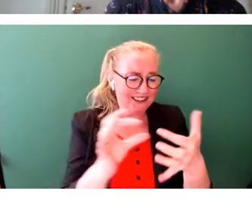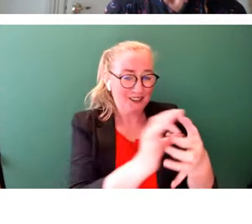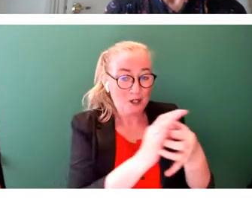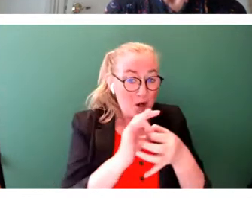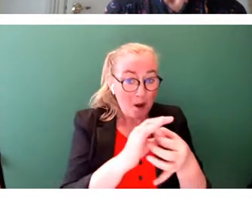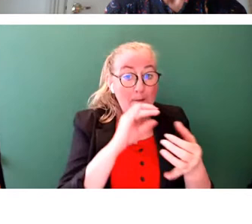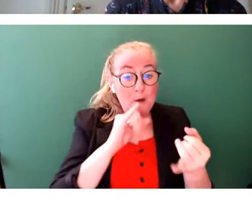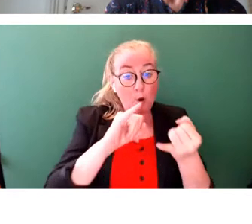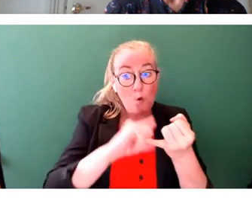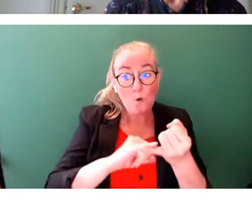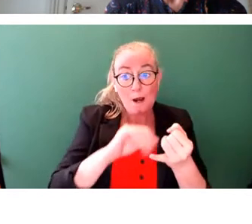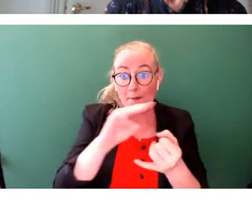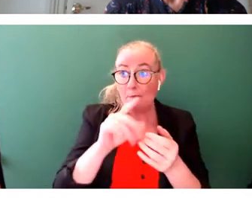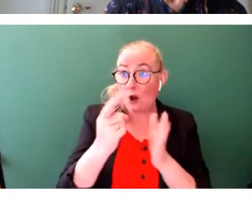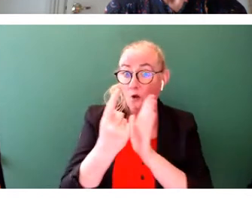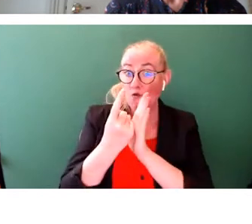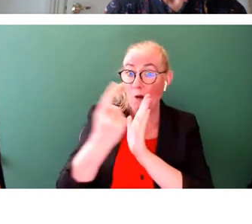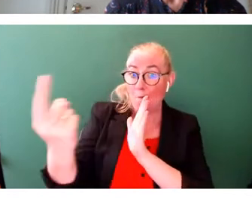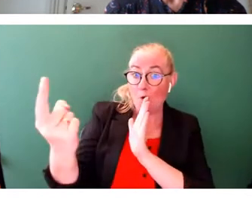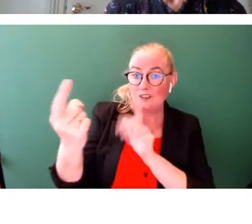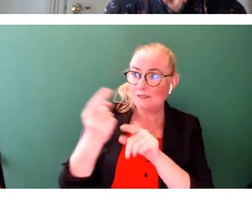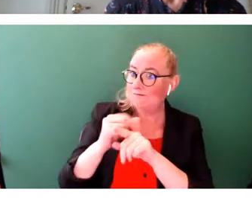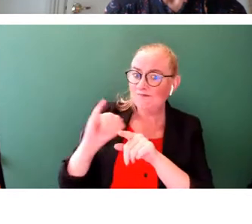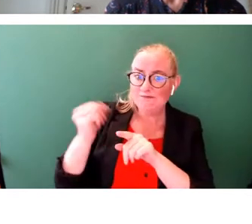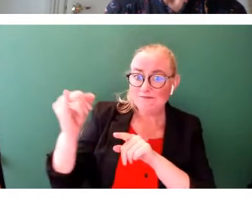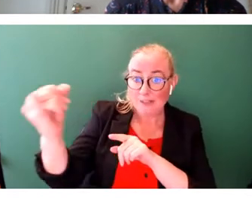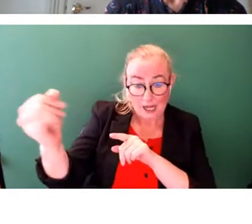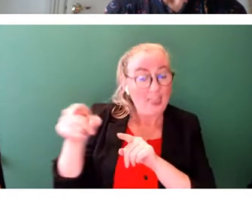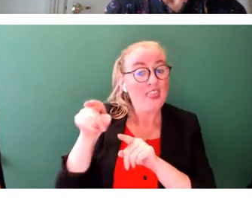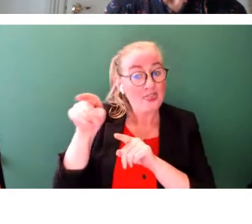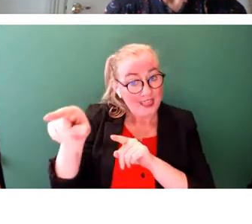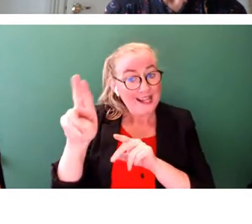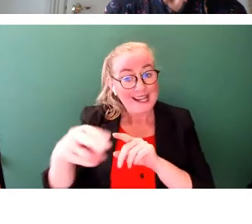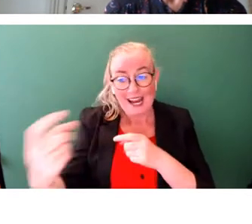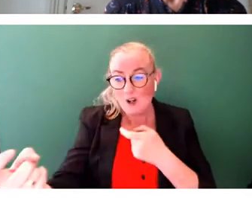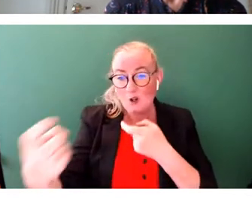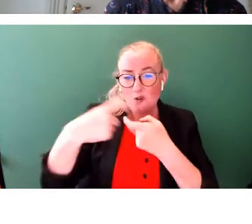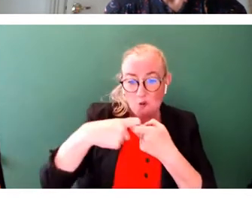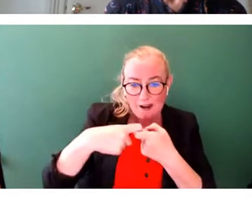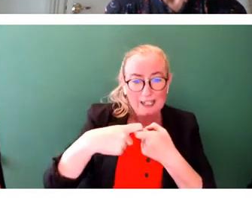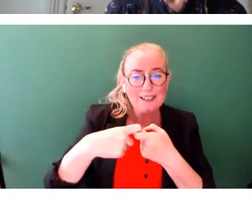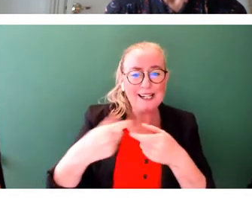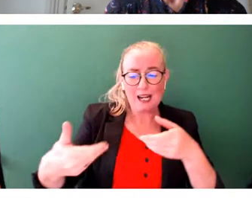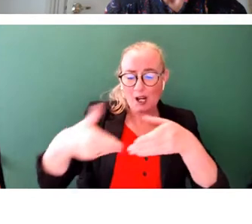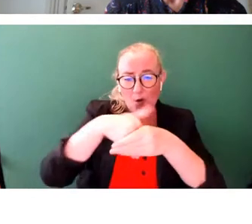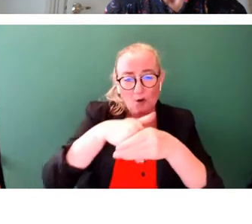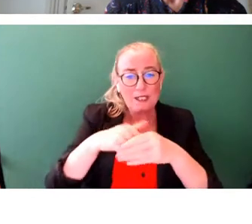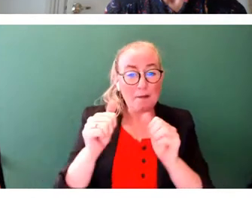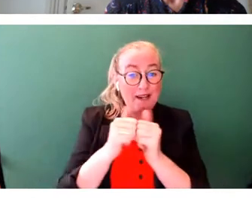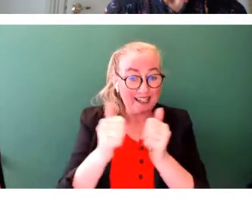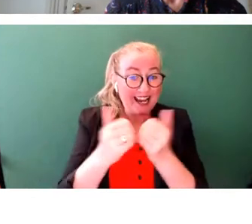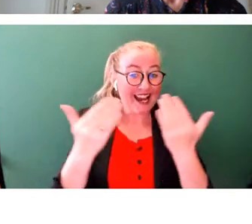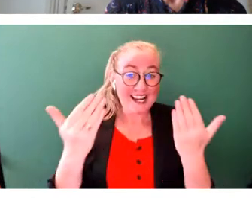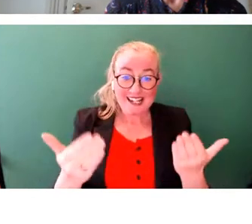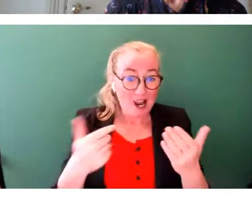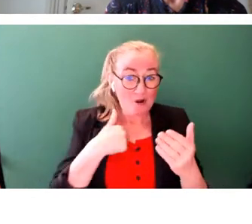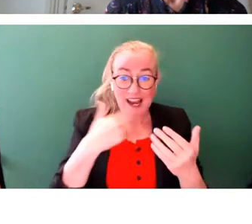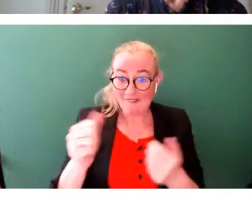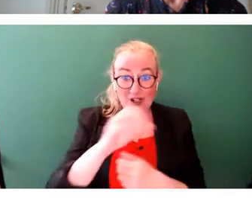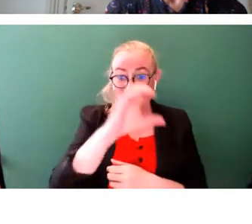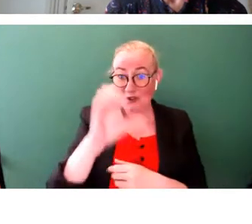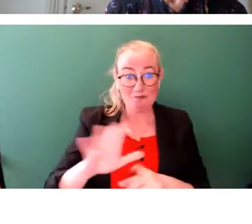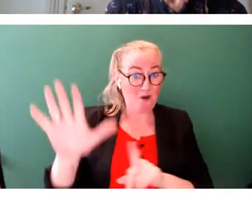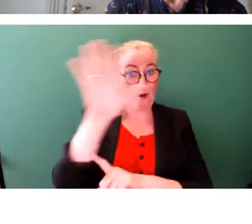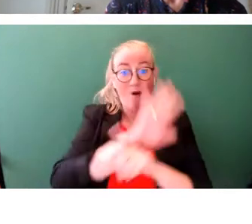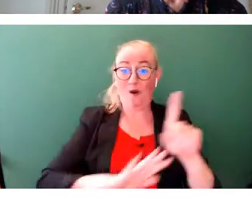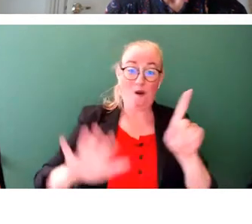who are remote, being able to join and participate in things, and of course now we can participate in things all over the world. We could go